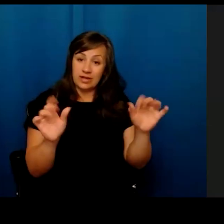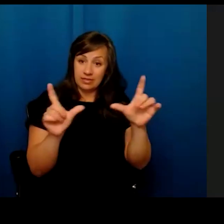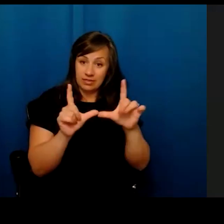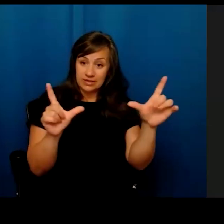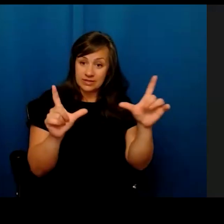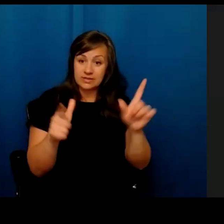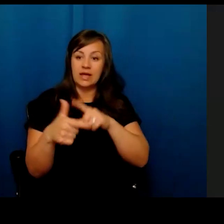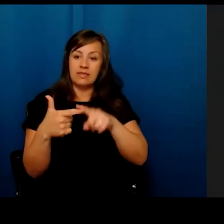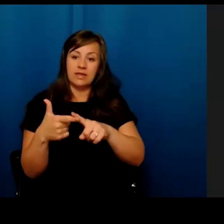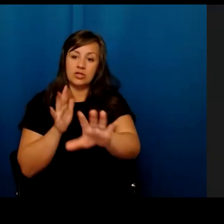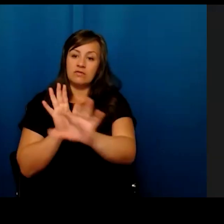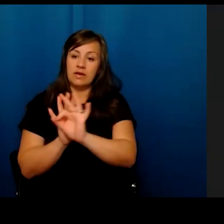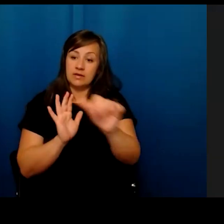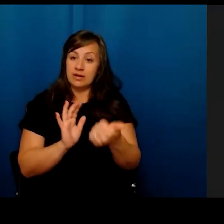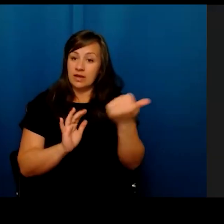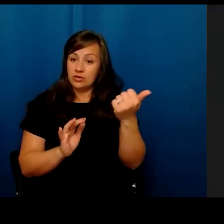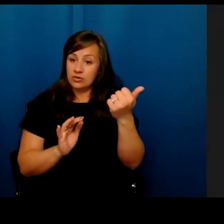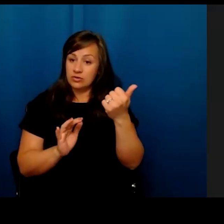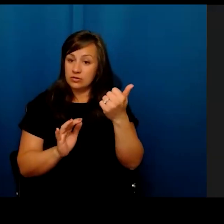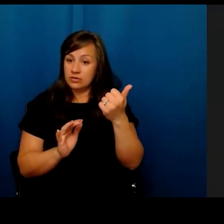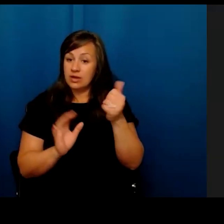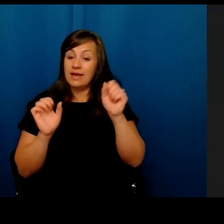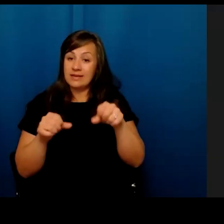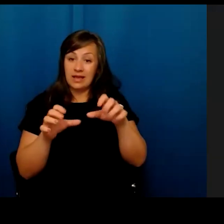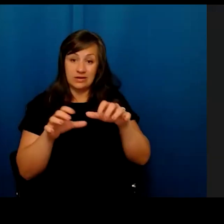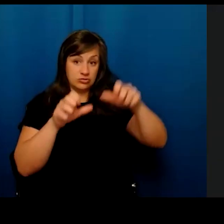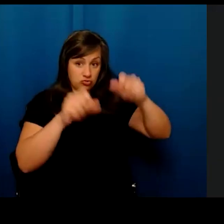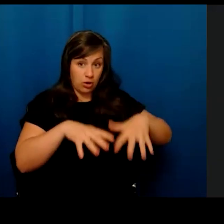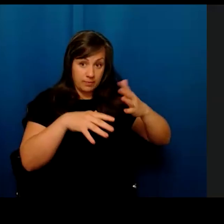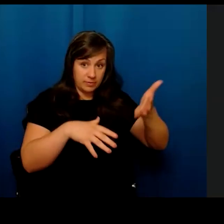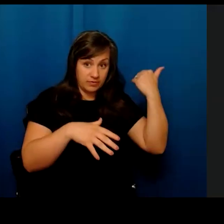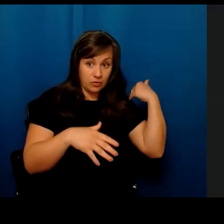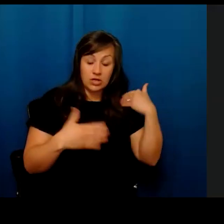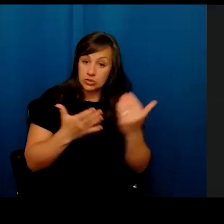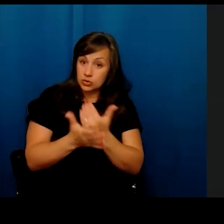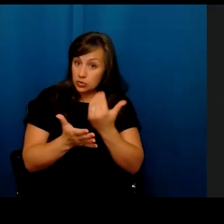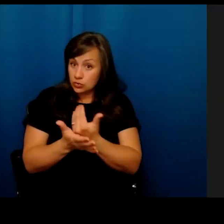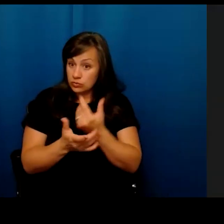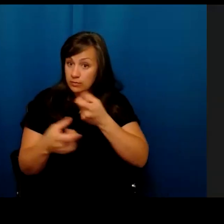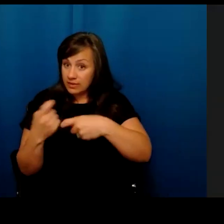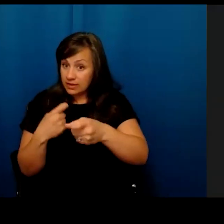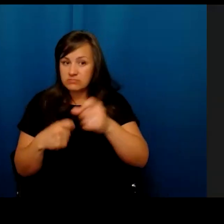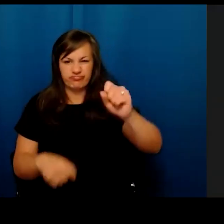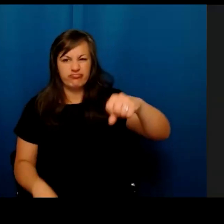Coursera course that aligns more closely, can they discontinue the previous program and do a new one? Yeah.